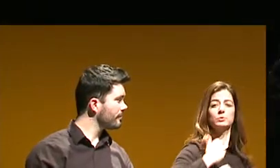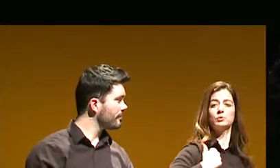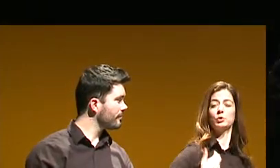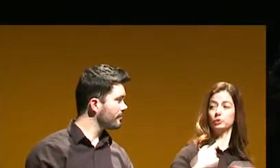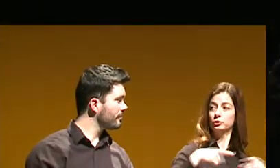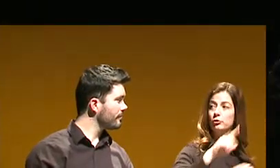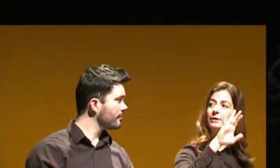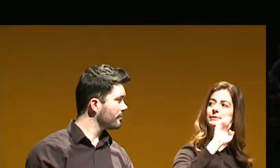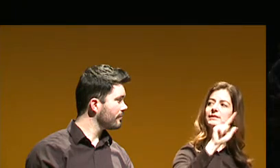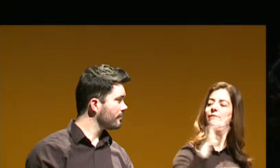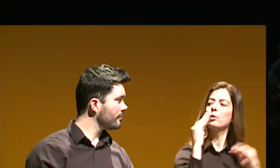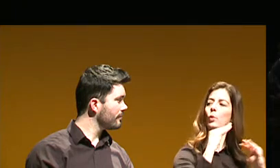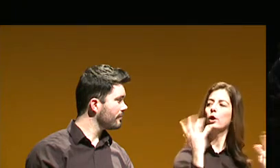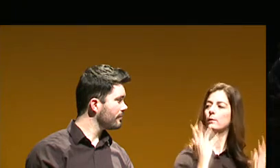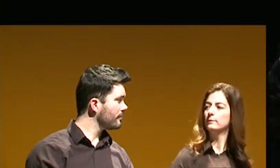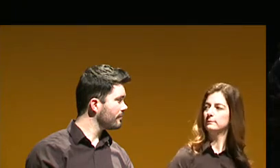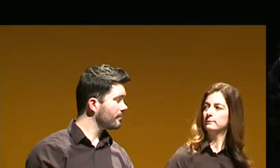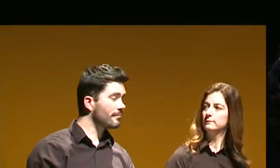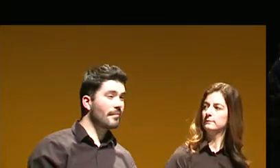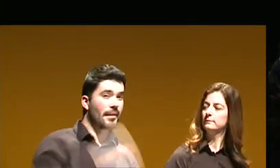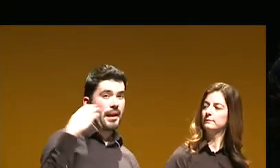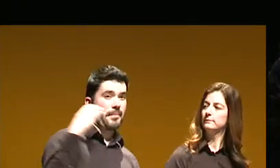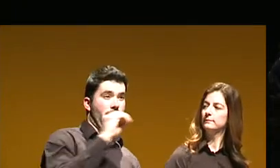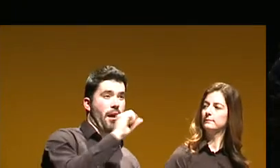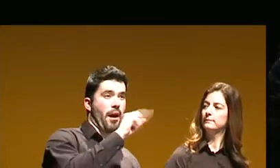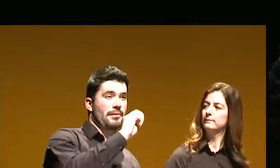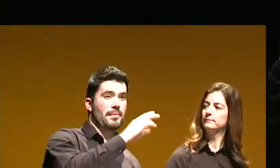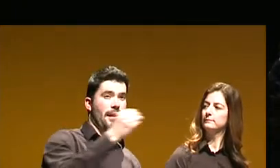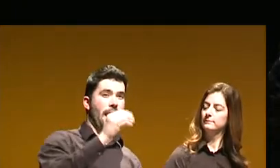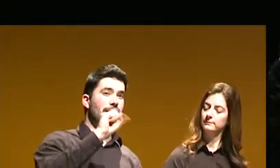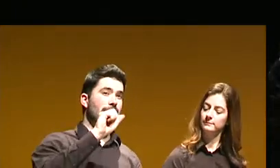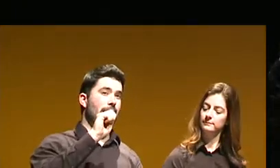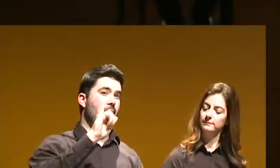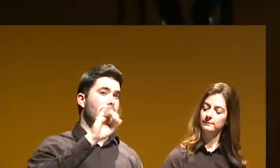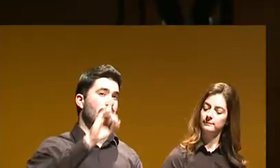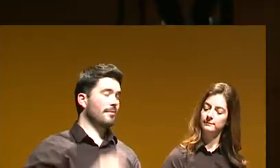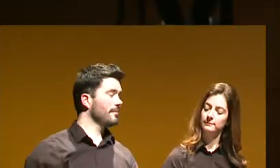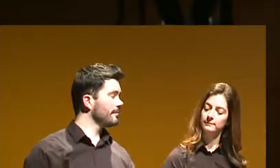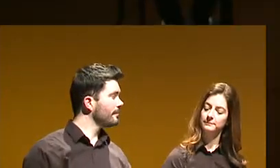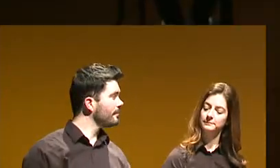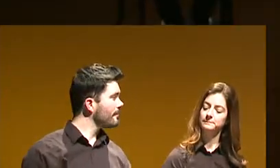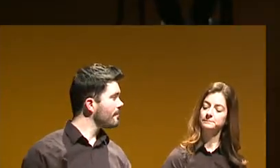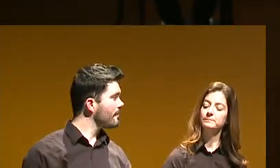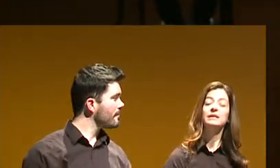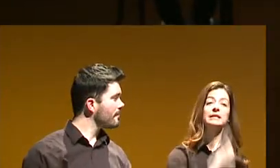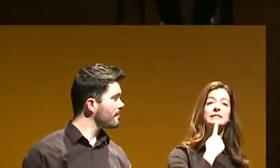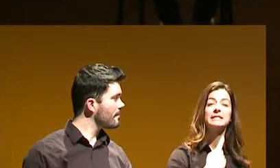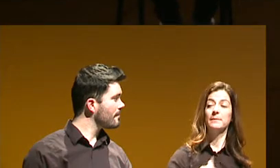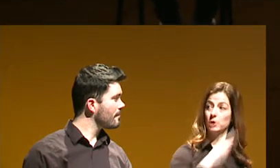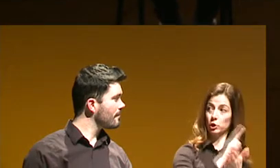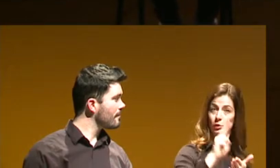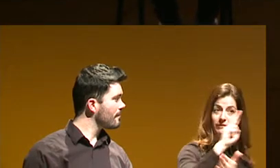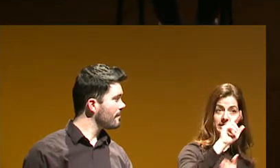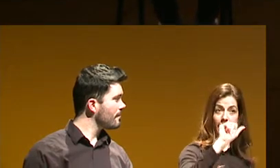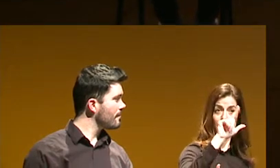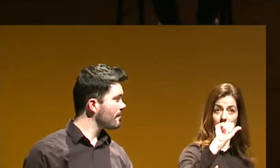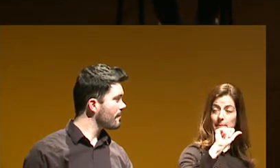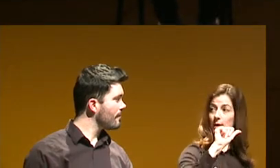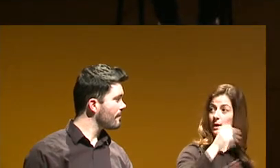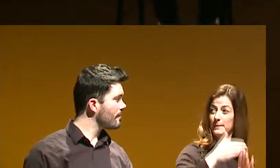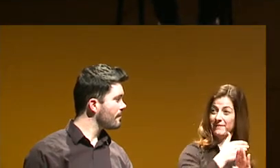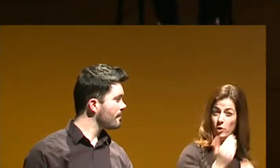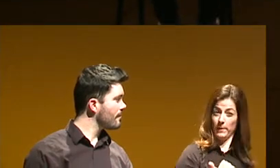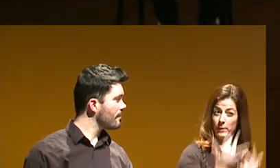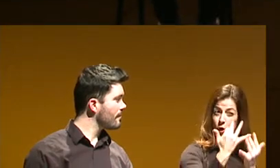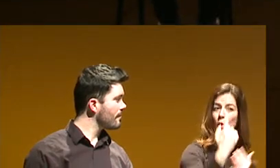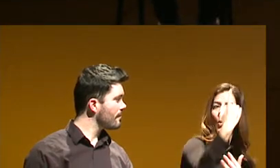Civil War? Captain Moses Usman and Nicholas Said. What was the one book saved from the University of Alabama's library